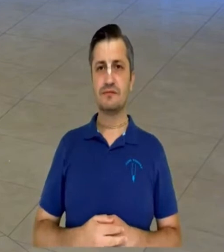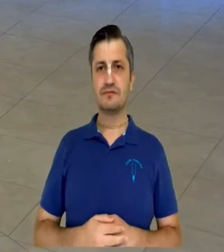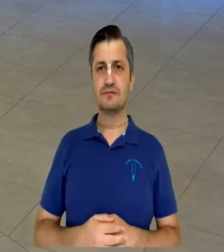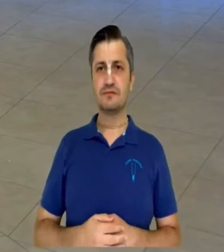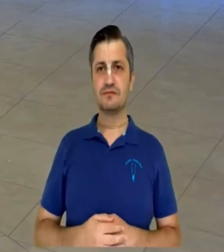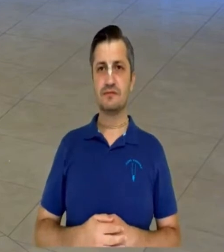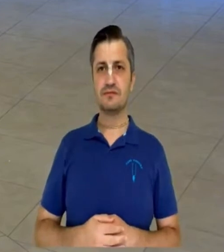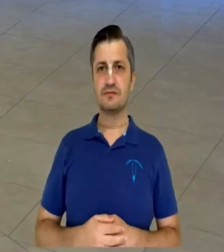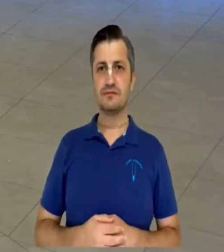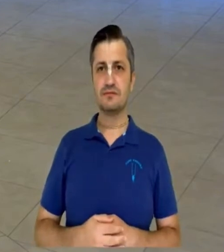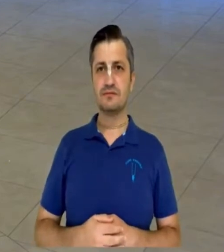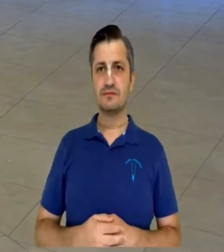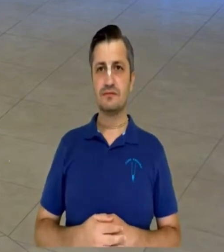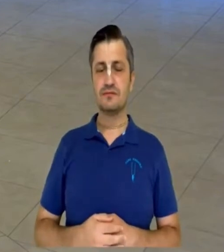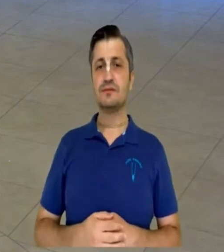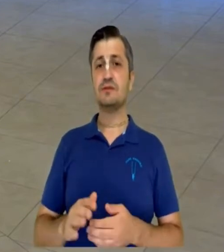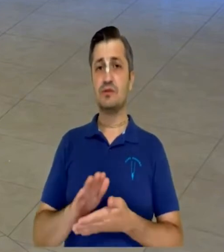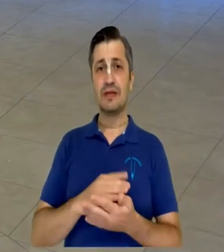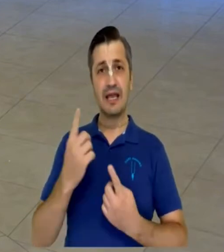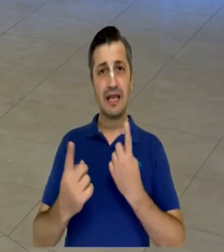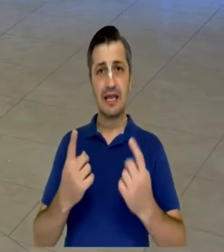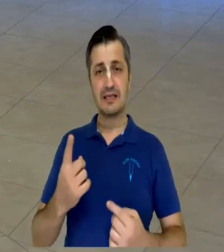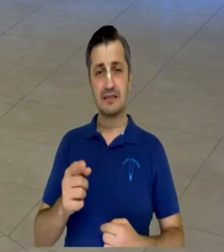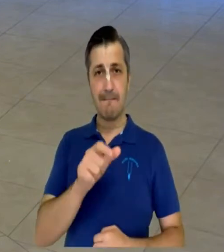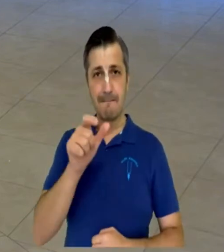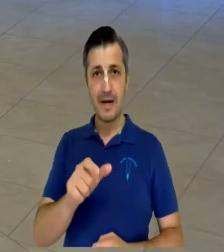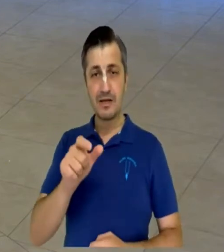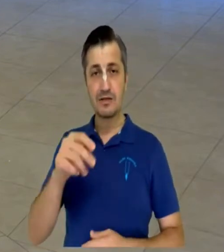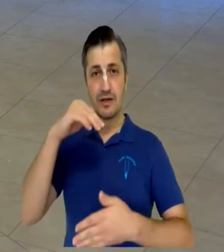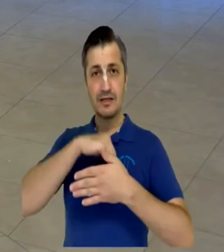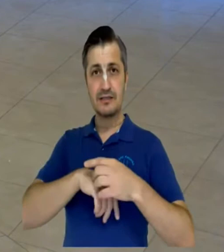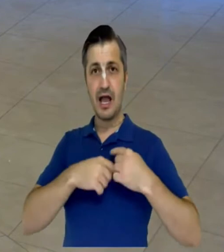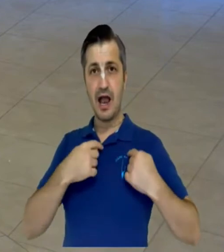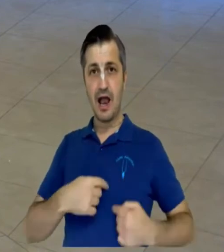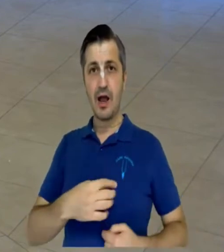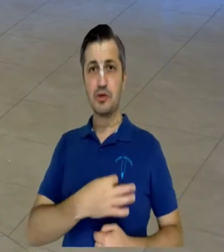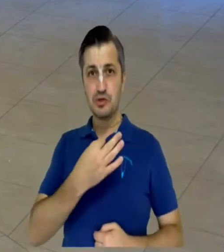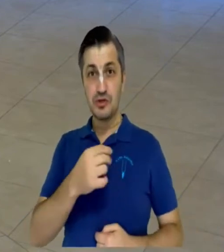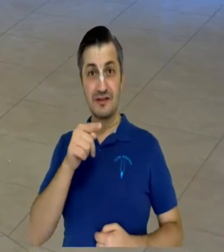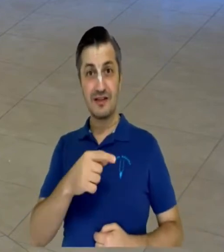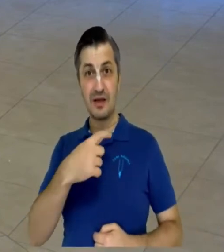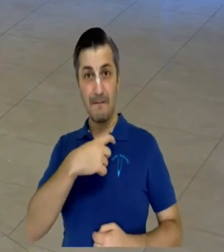underlying every living entity, every person that we see, and also other living entities.